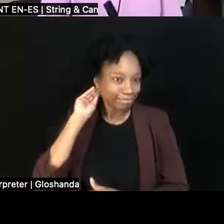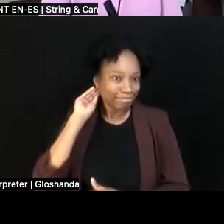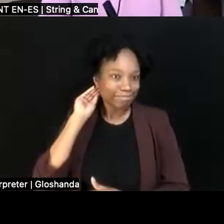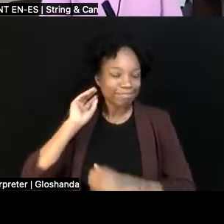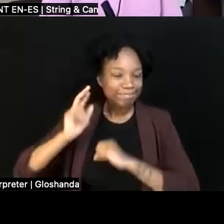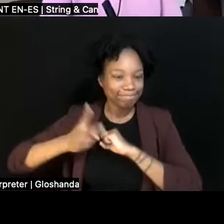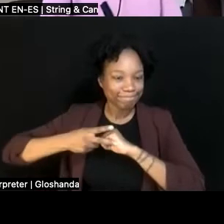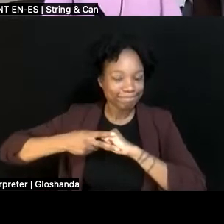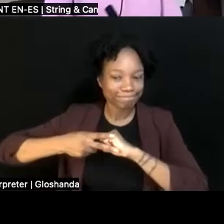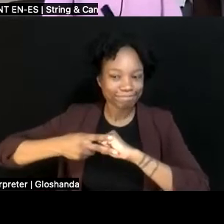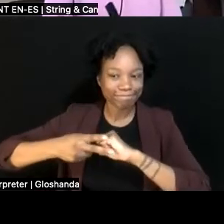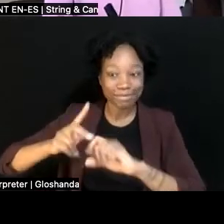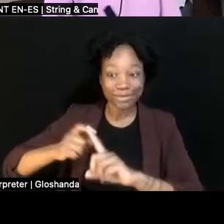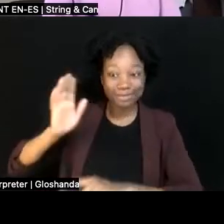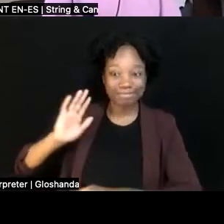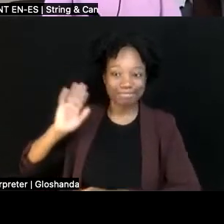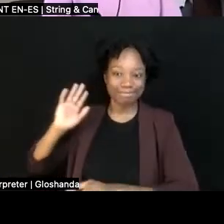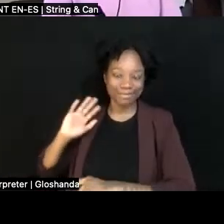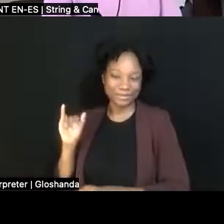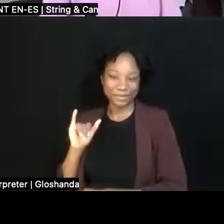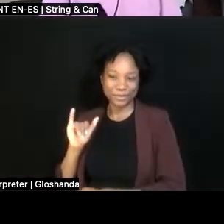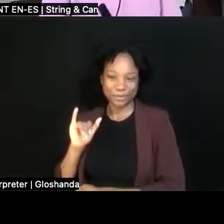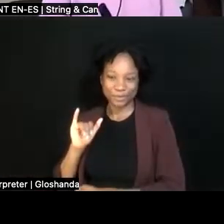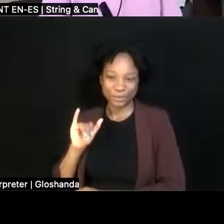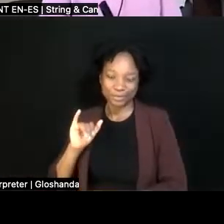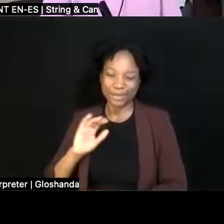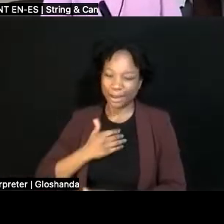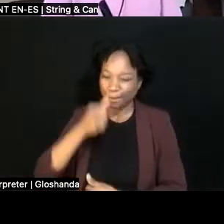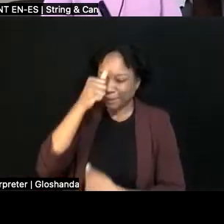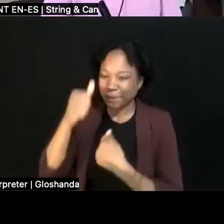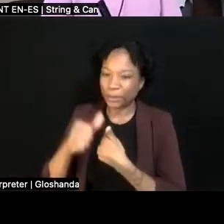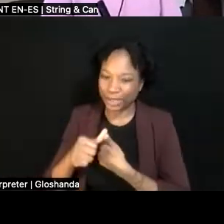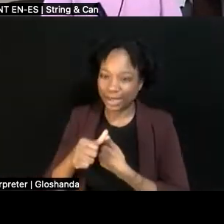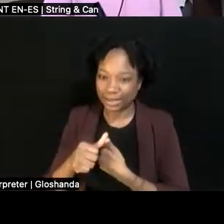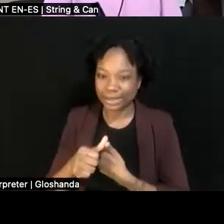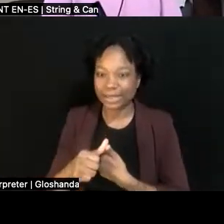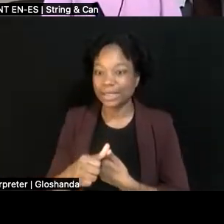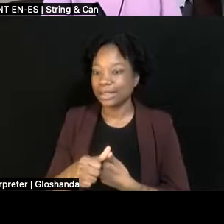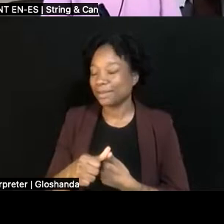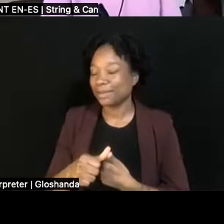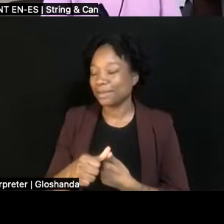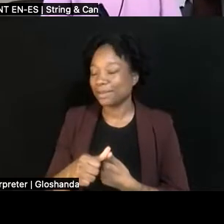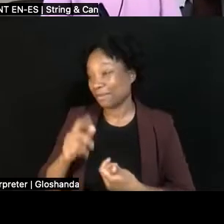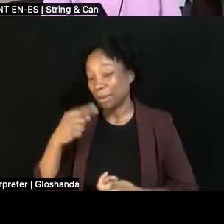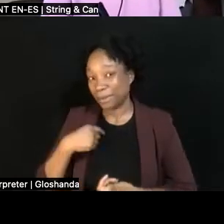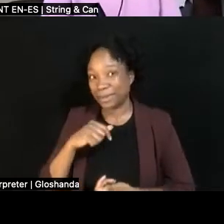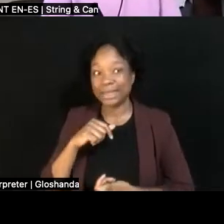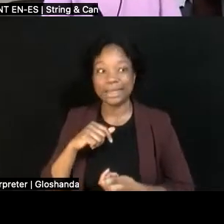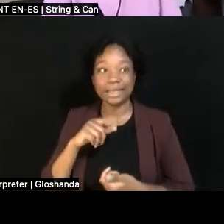ancestrales. Então, mais que uma questão de